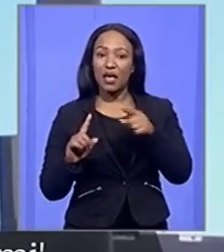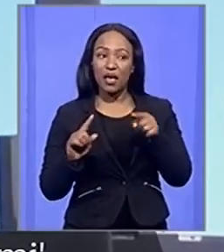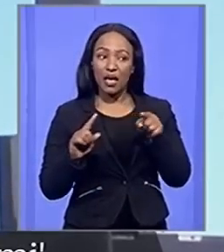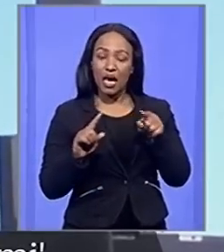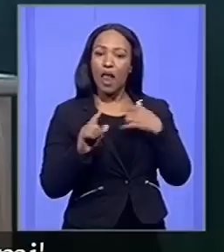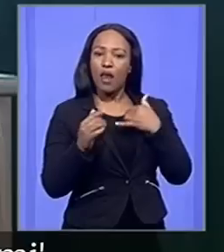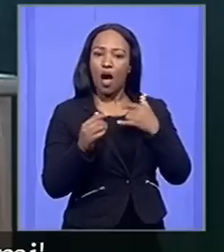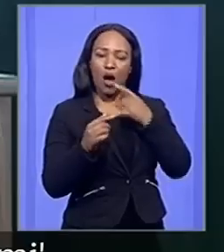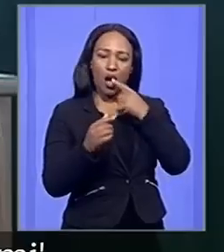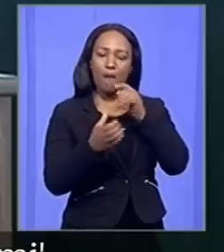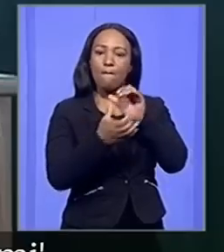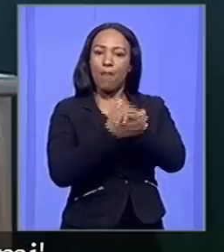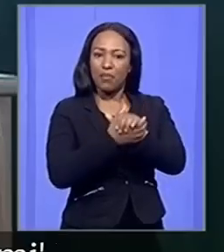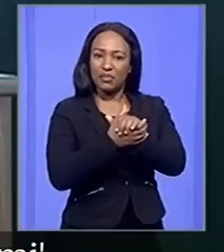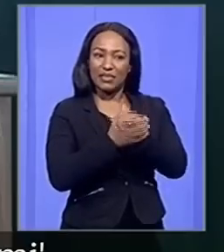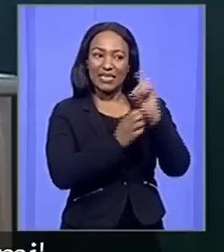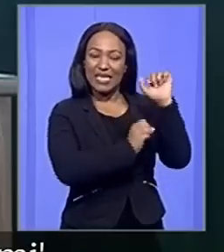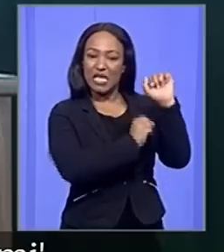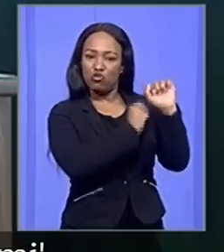adaptation financing